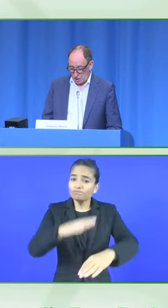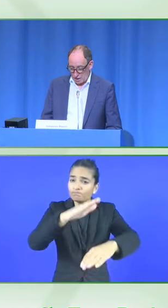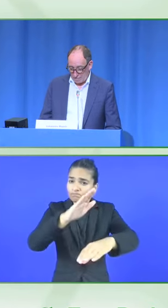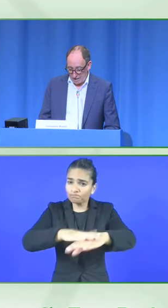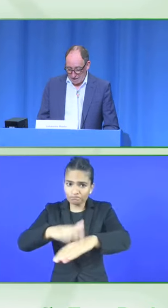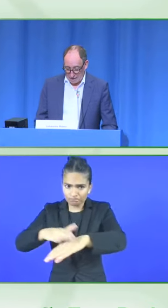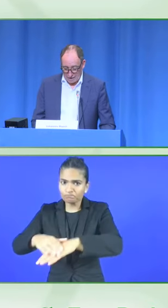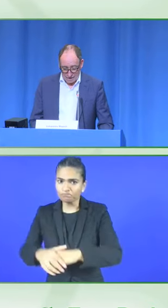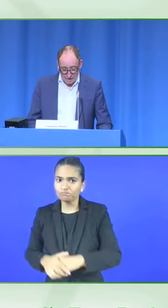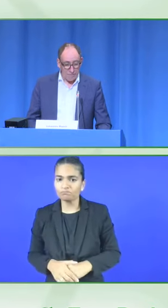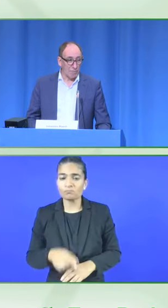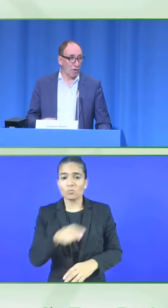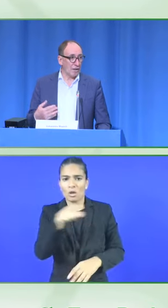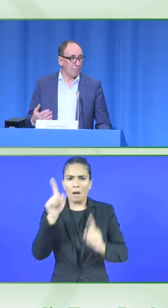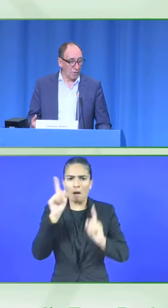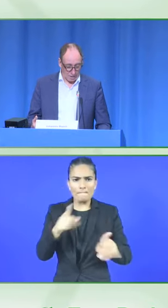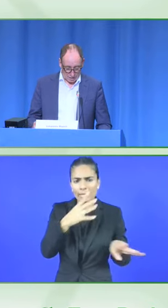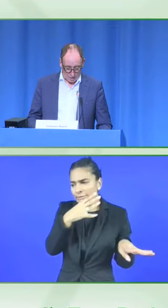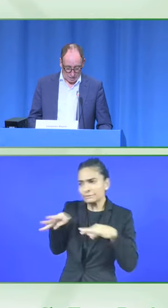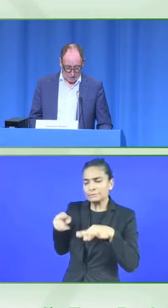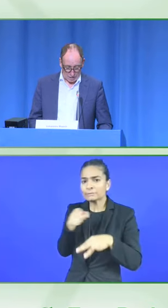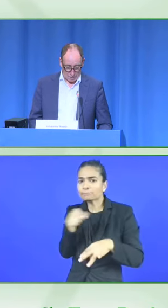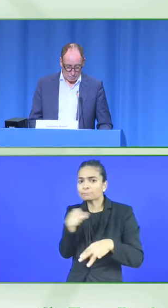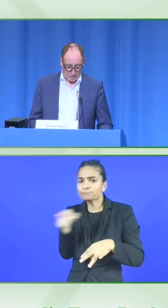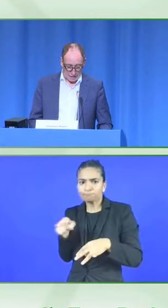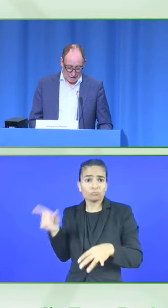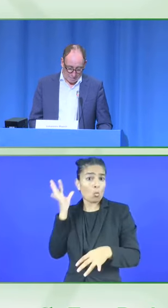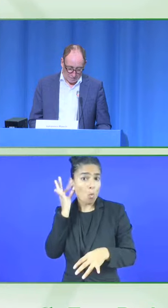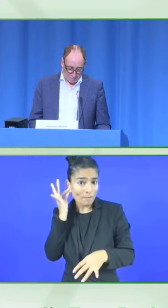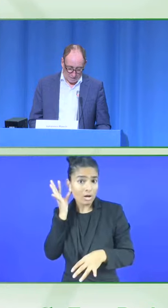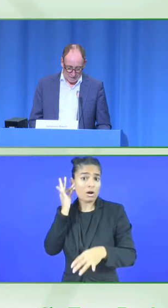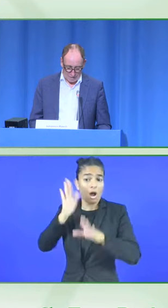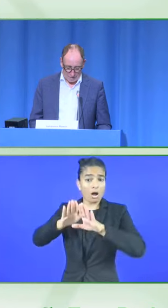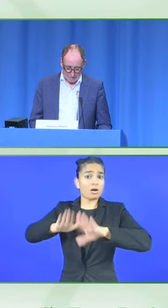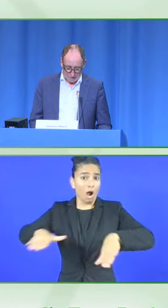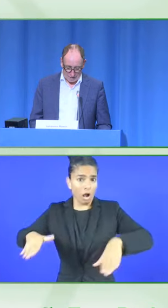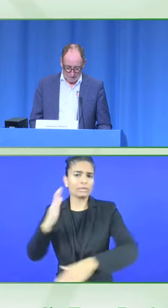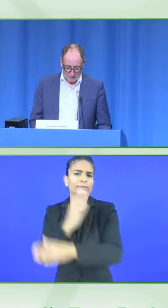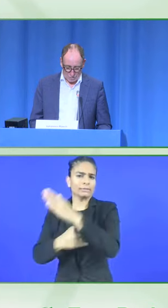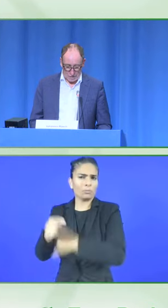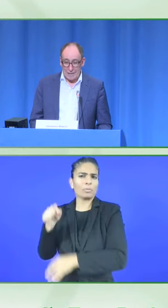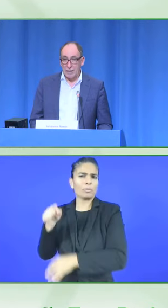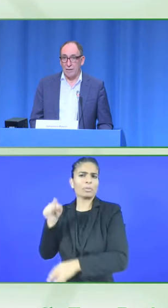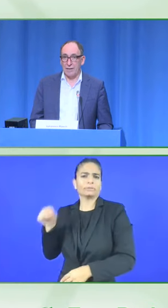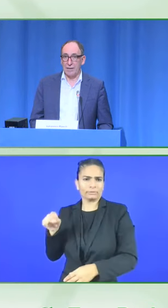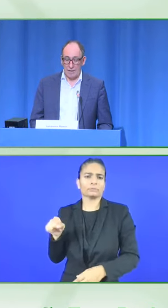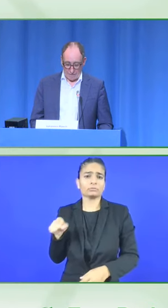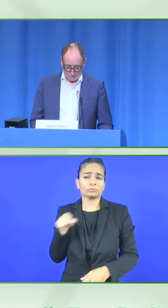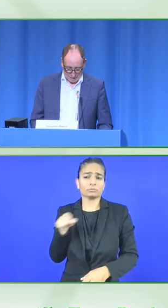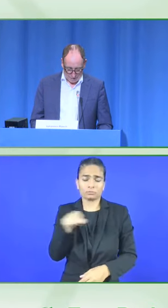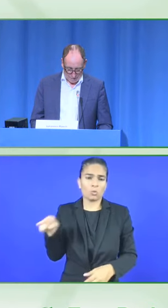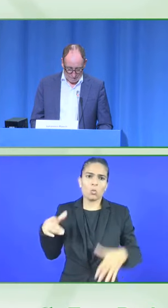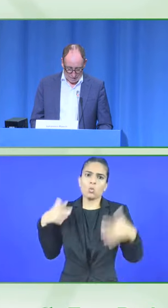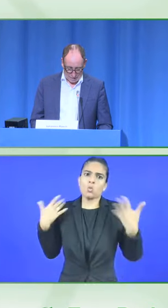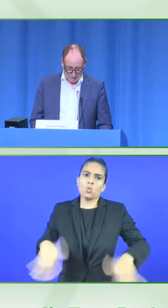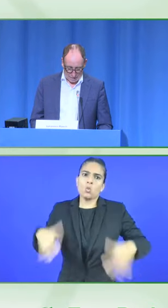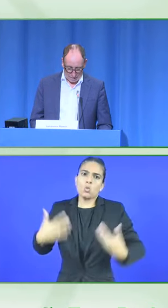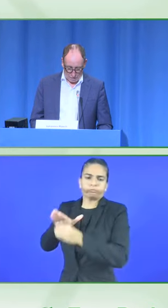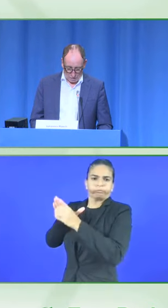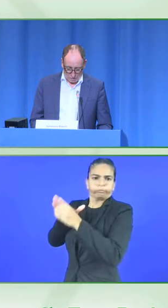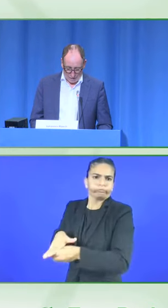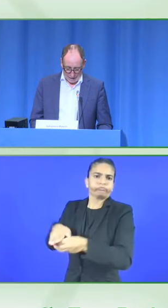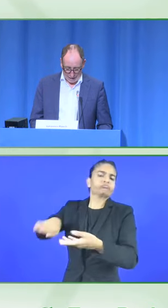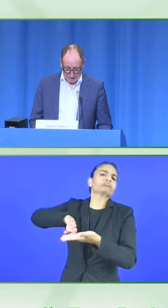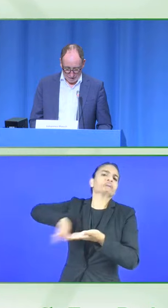discrimination, making it even more important to enable women with disabilities to equally participate